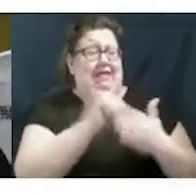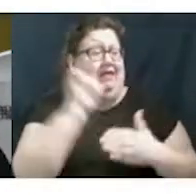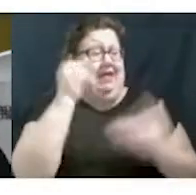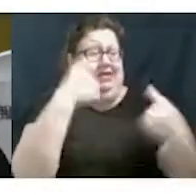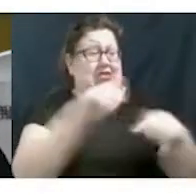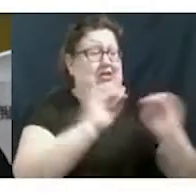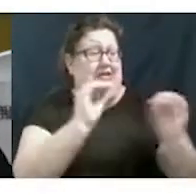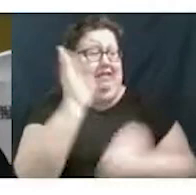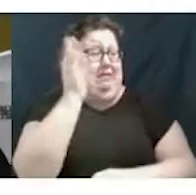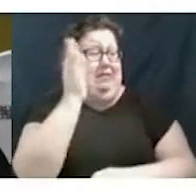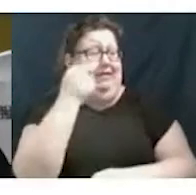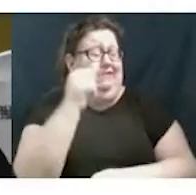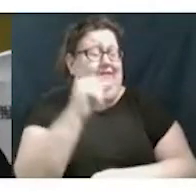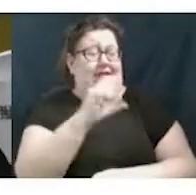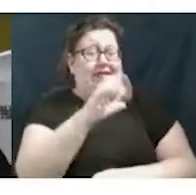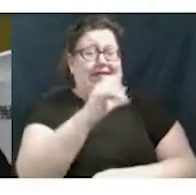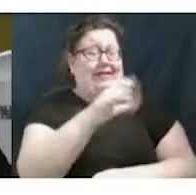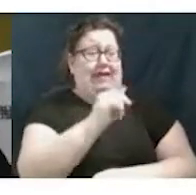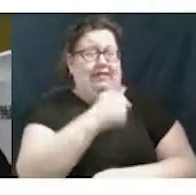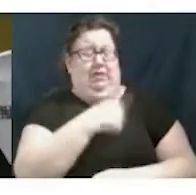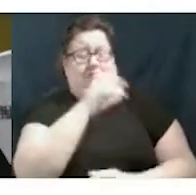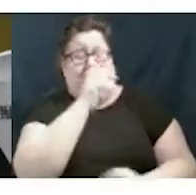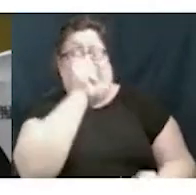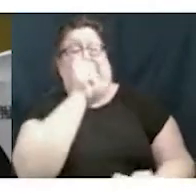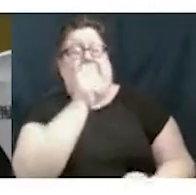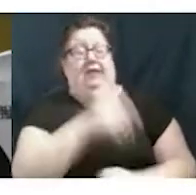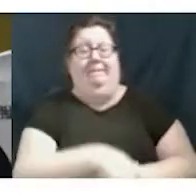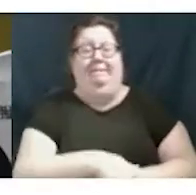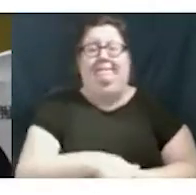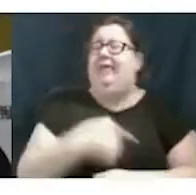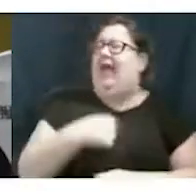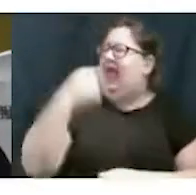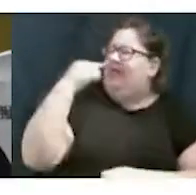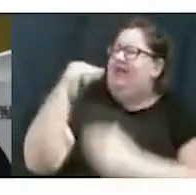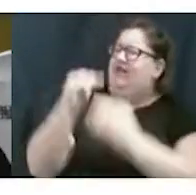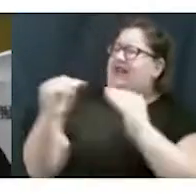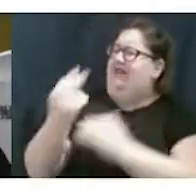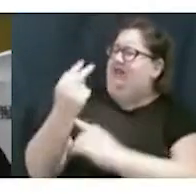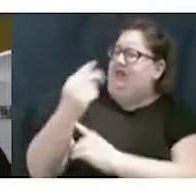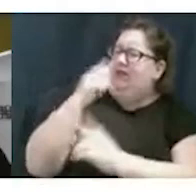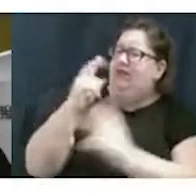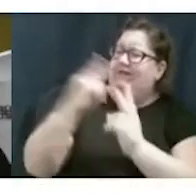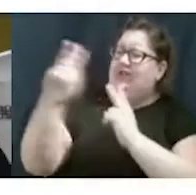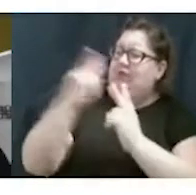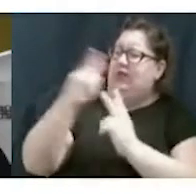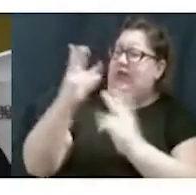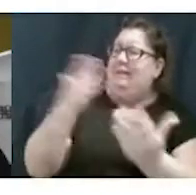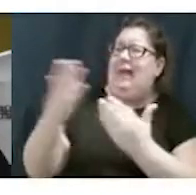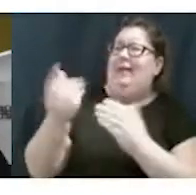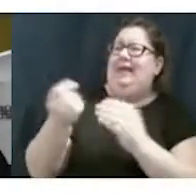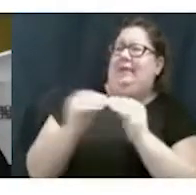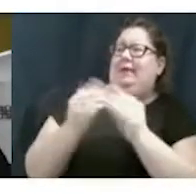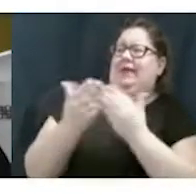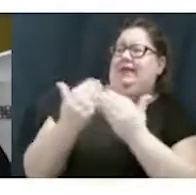presentation for CSET. That caught me off guard. yeah. I think for the level 2 for visual, it might be a little bit easier to